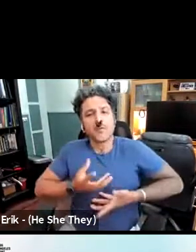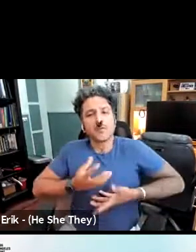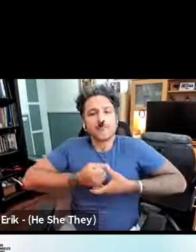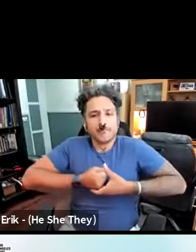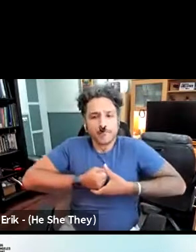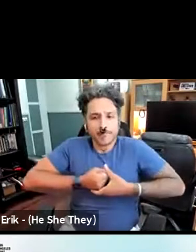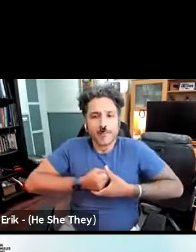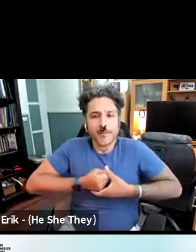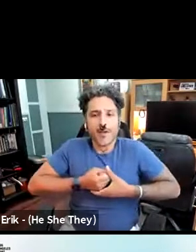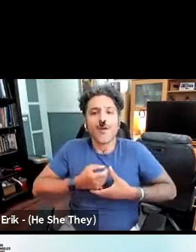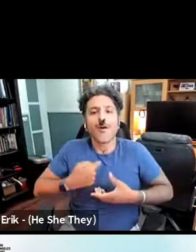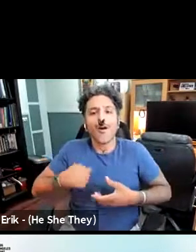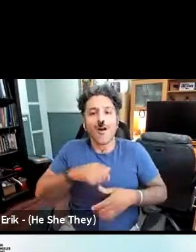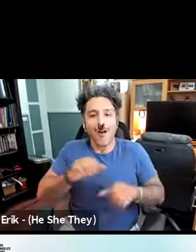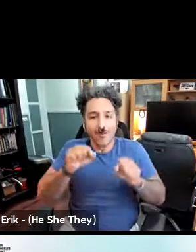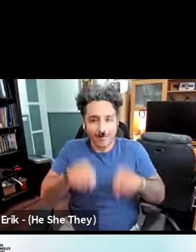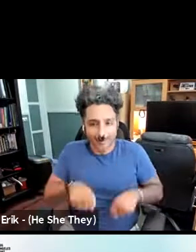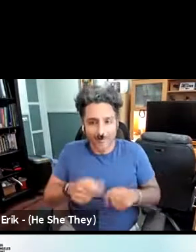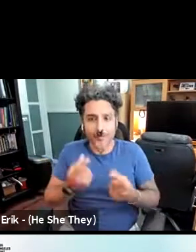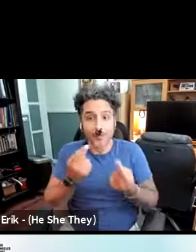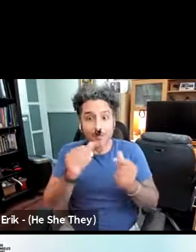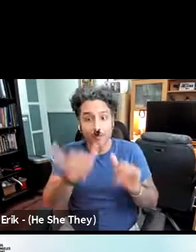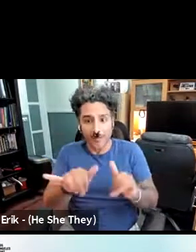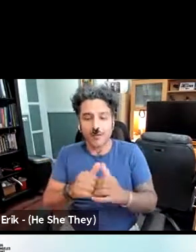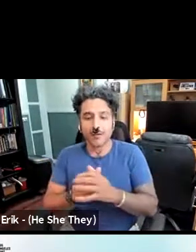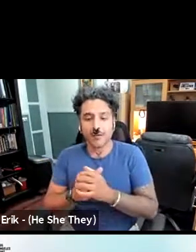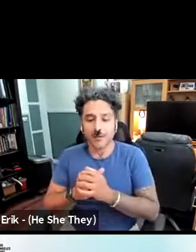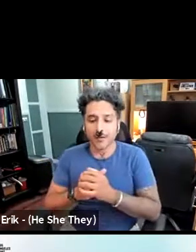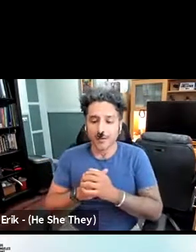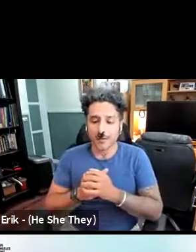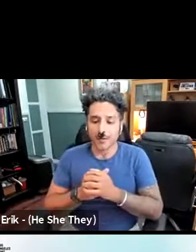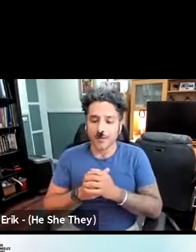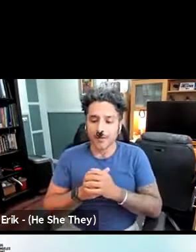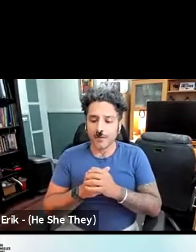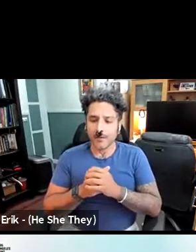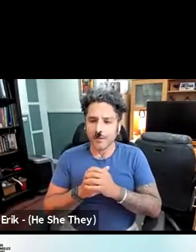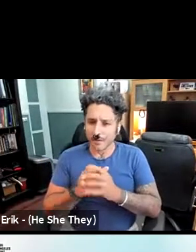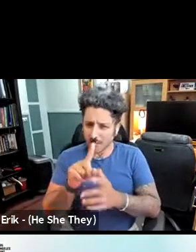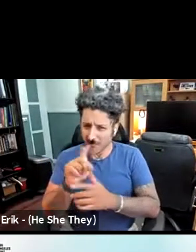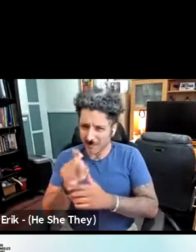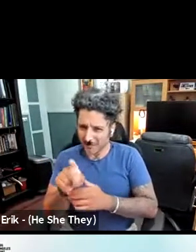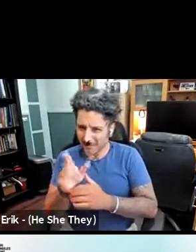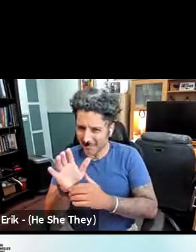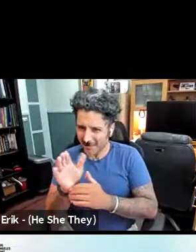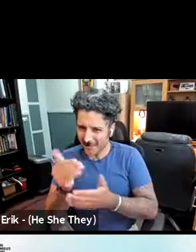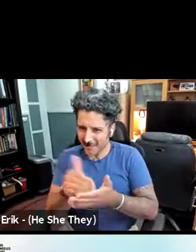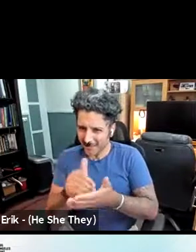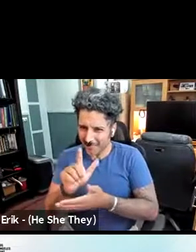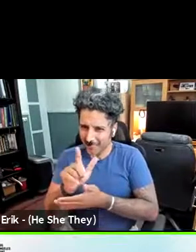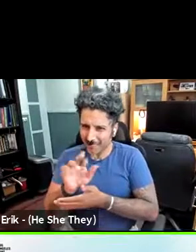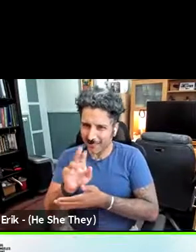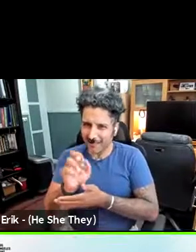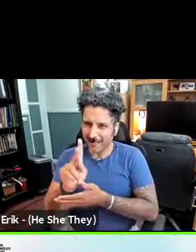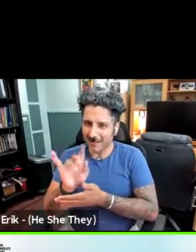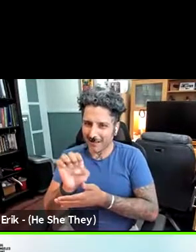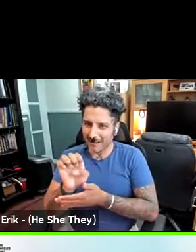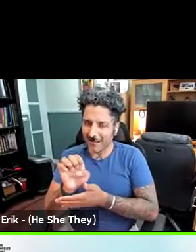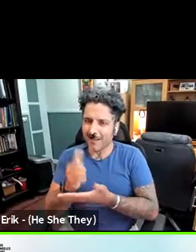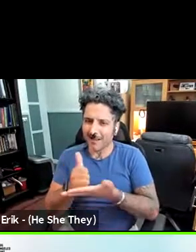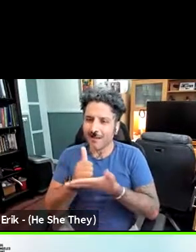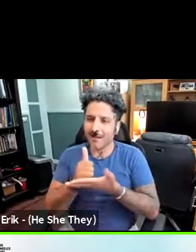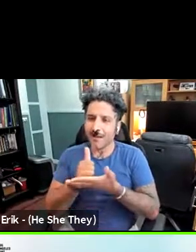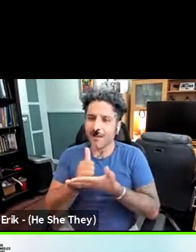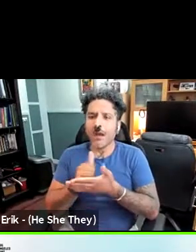ability. I also wanted to speak to the question. Can you repeat that again for me, Luckie? Help me. The question